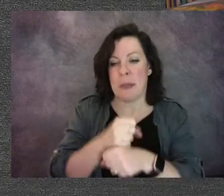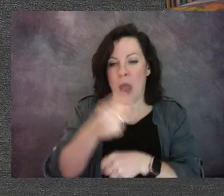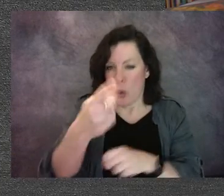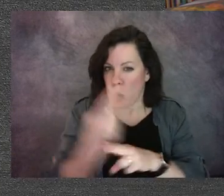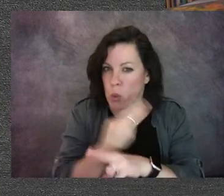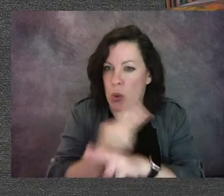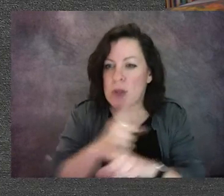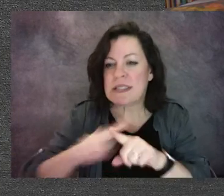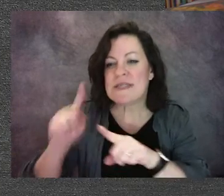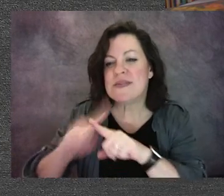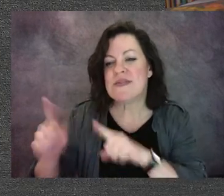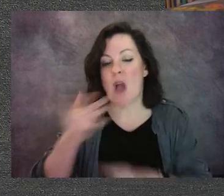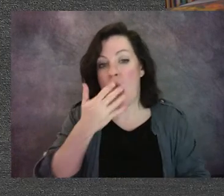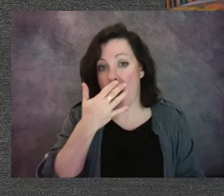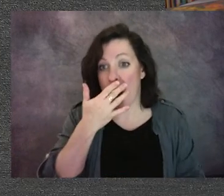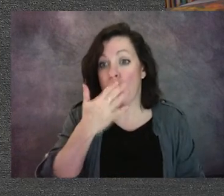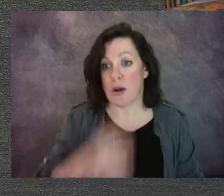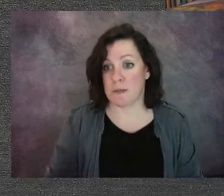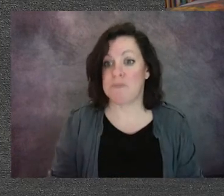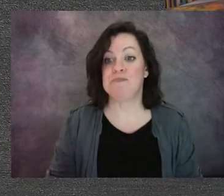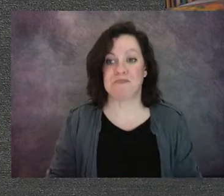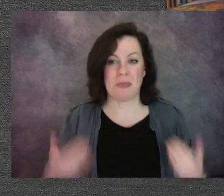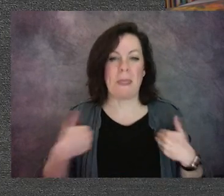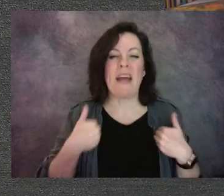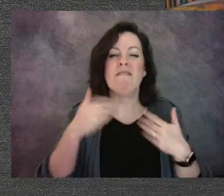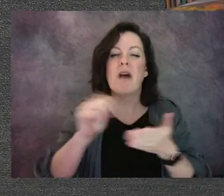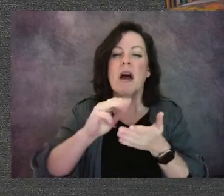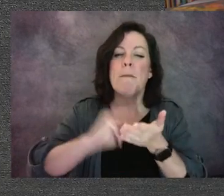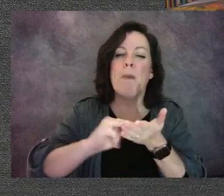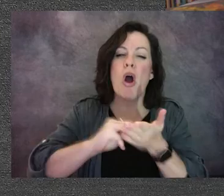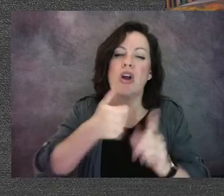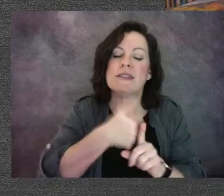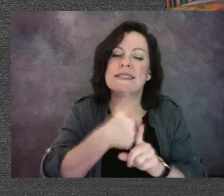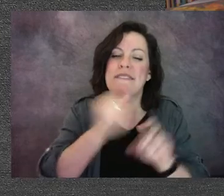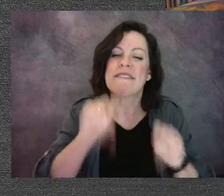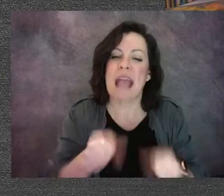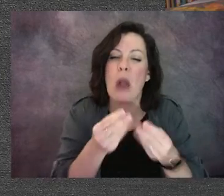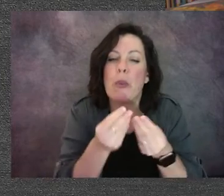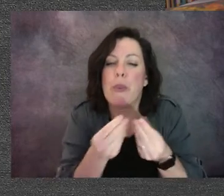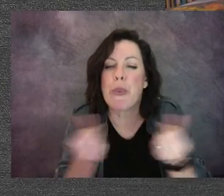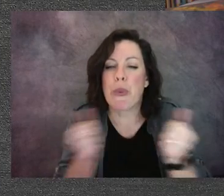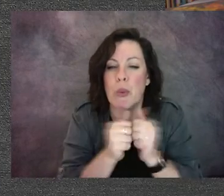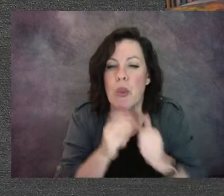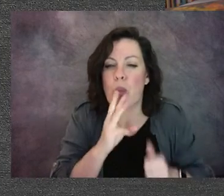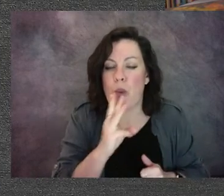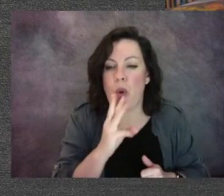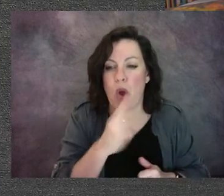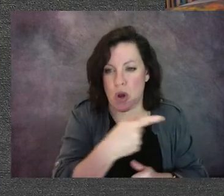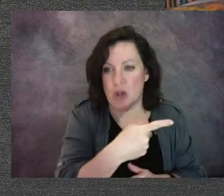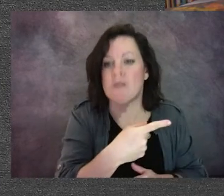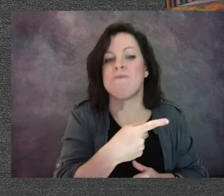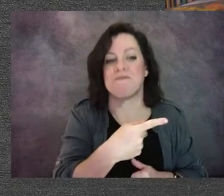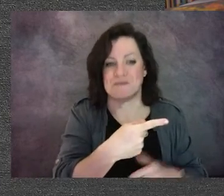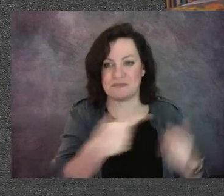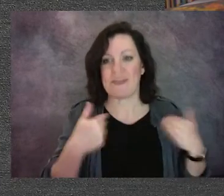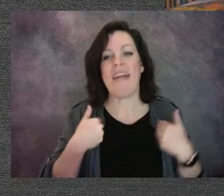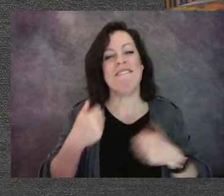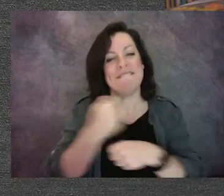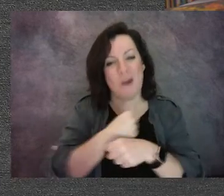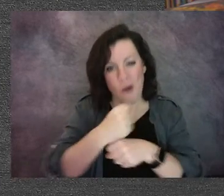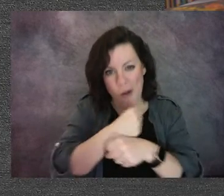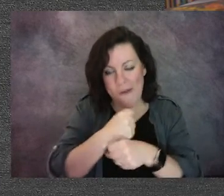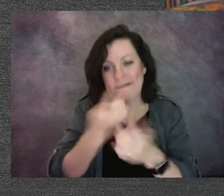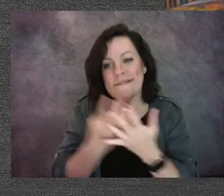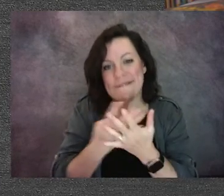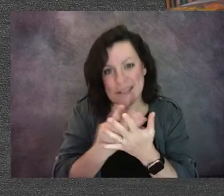leaves using some colors, some washable colors. So I have my washable markers here. I have found